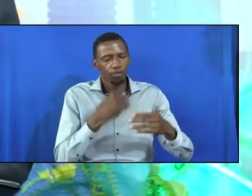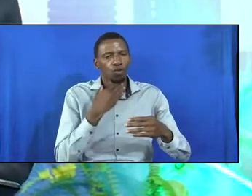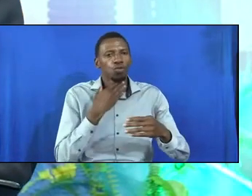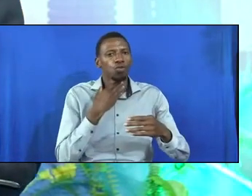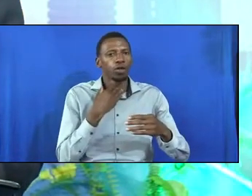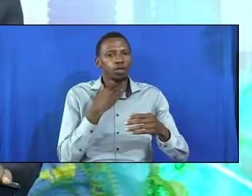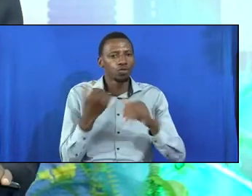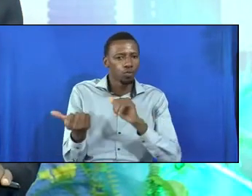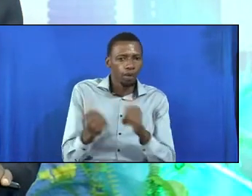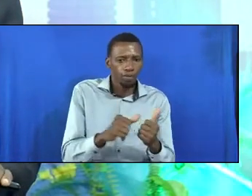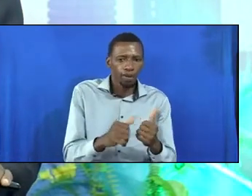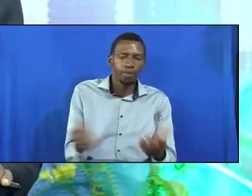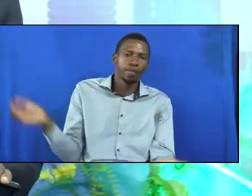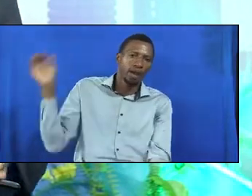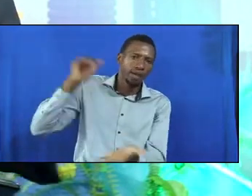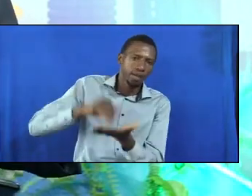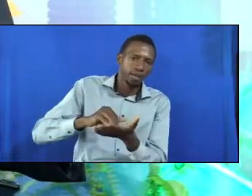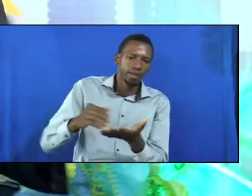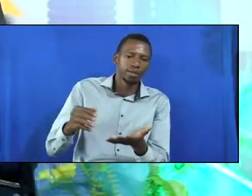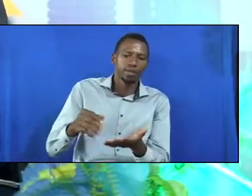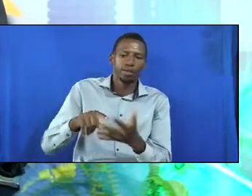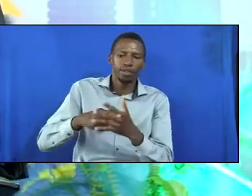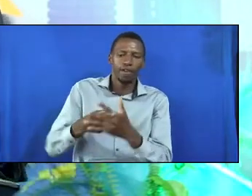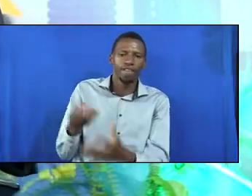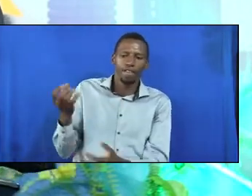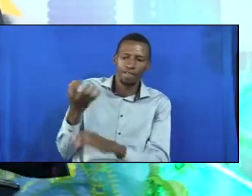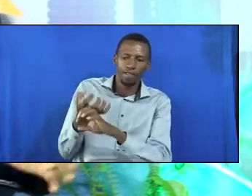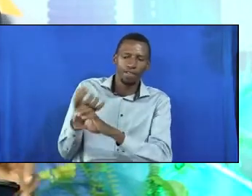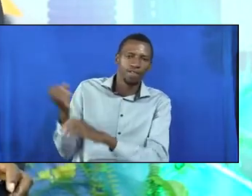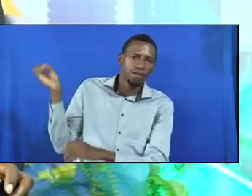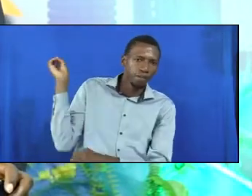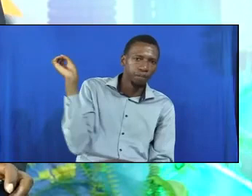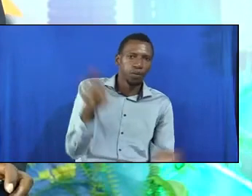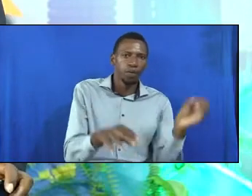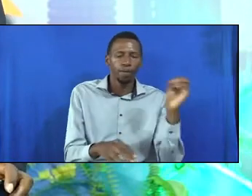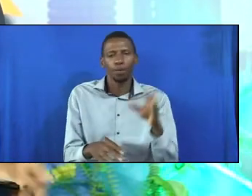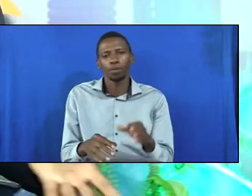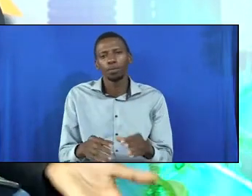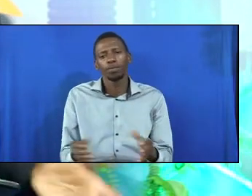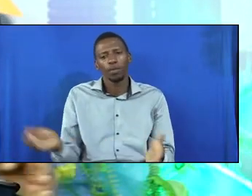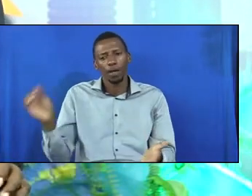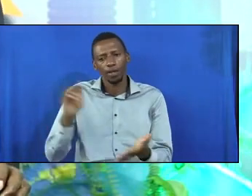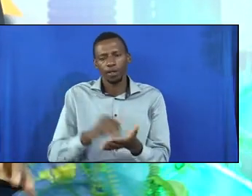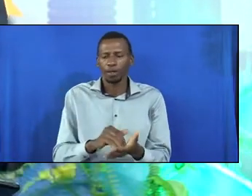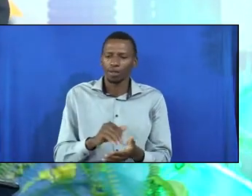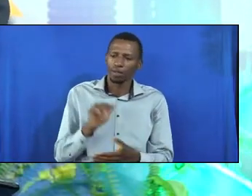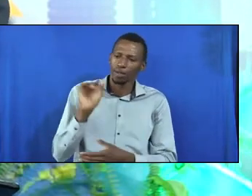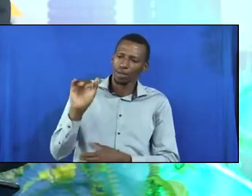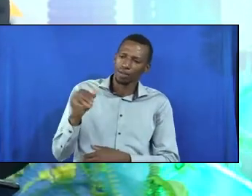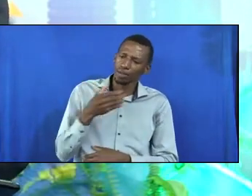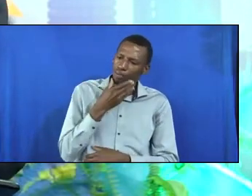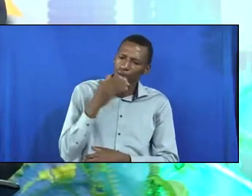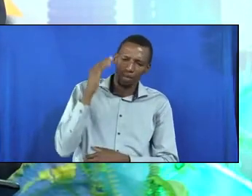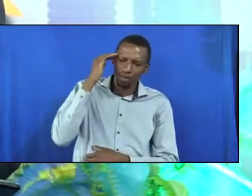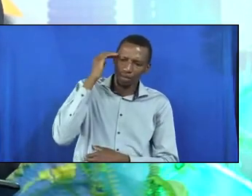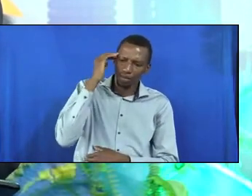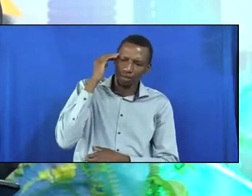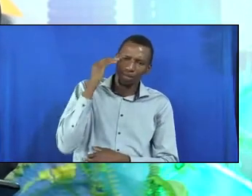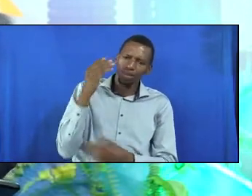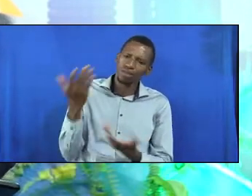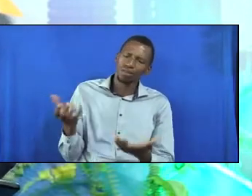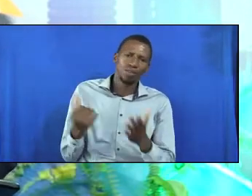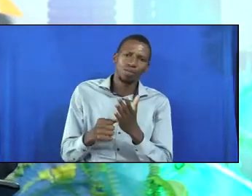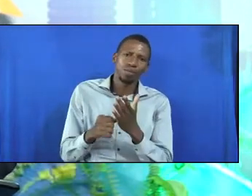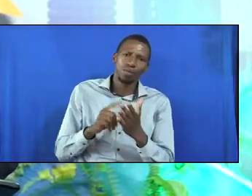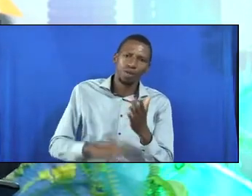stones again started. So again, they went to negotiate with him. He said, "Now what's the matter?" He said, "That is my